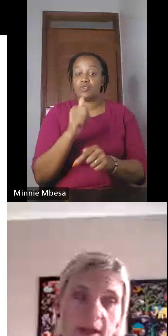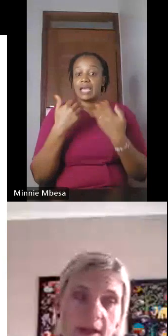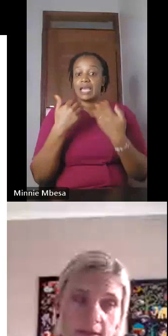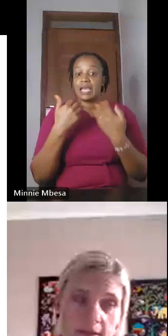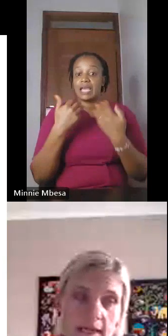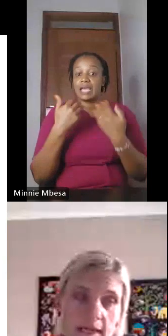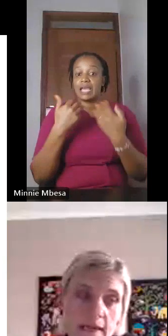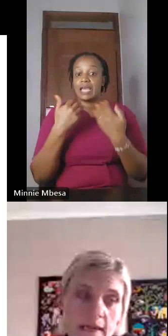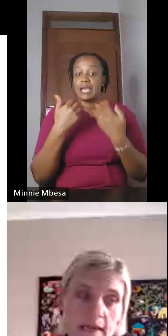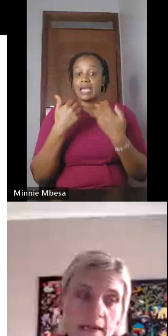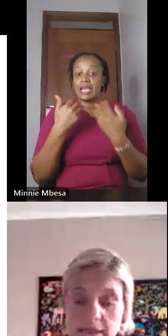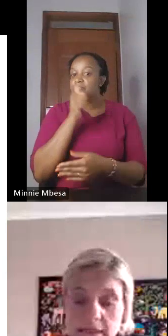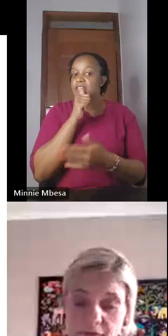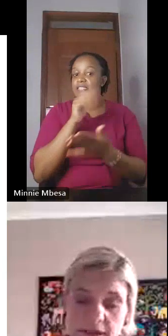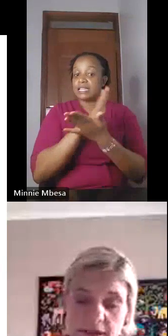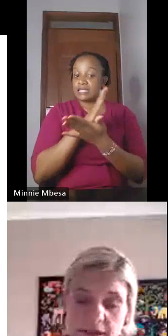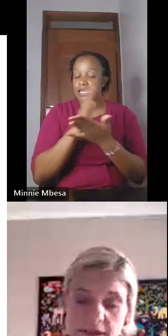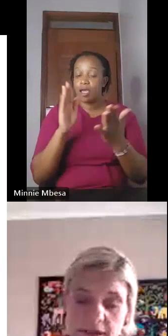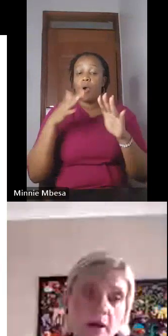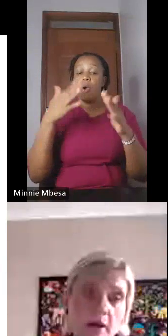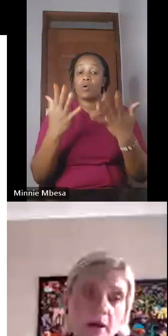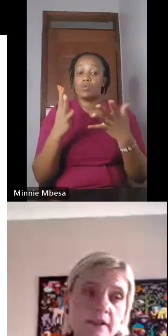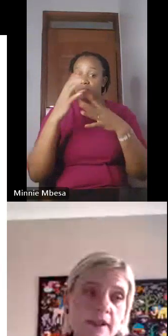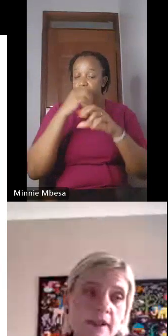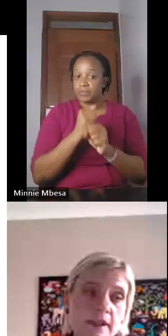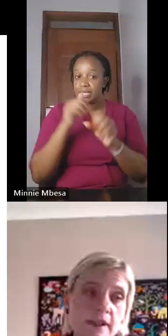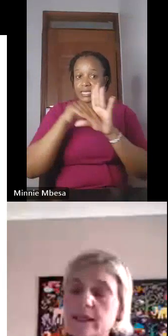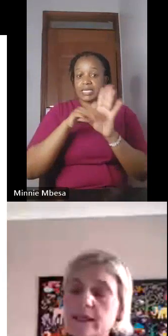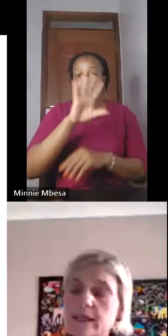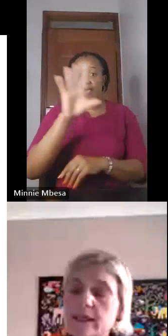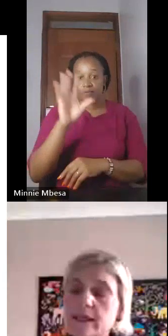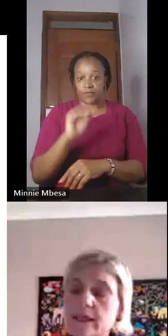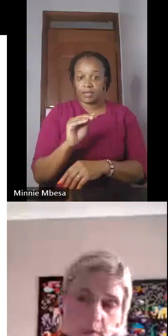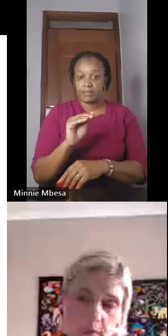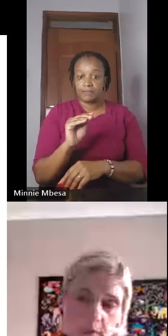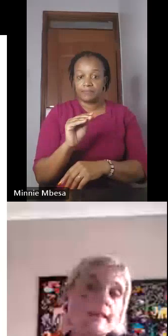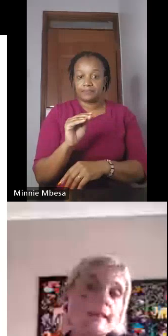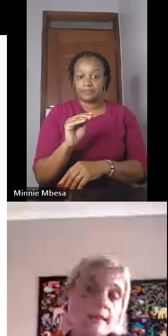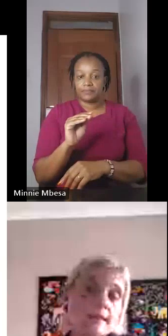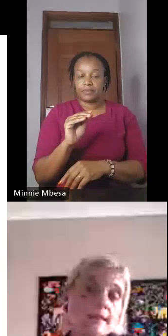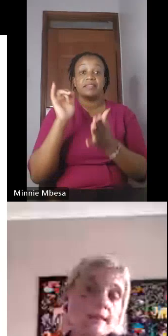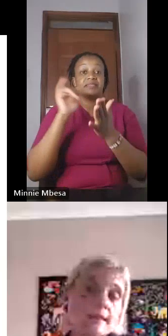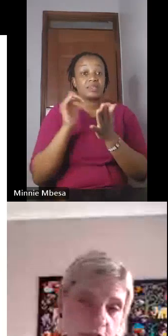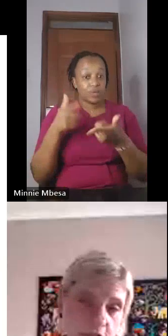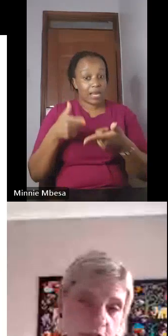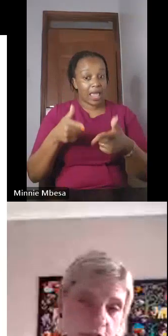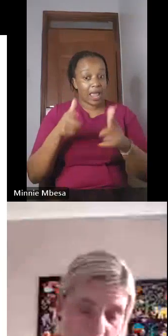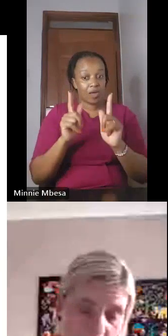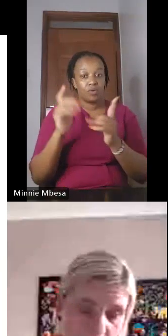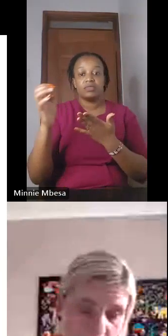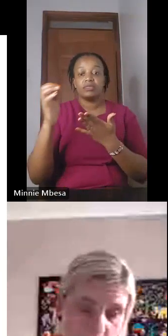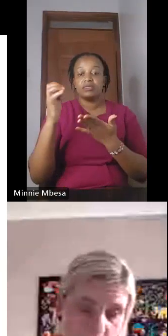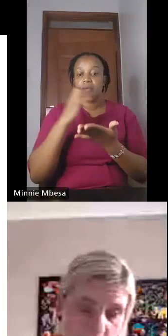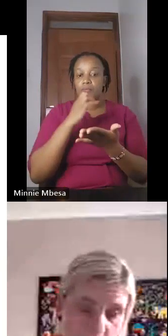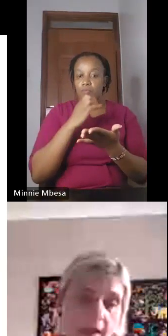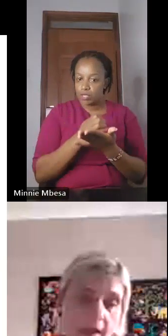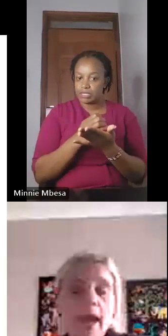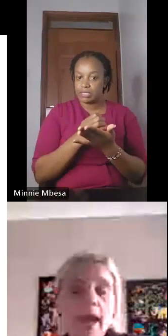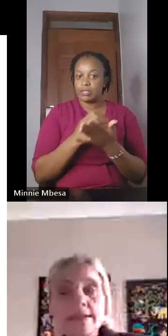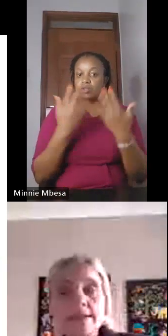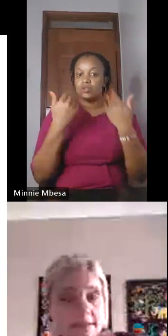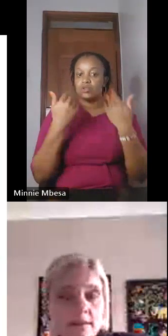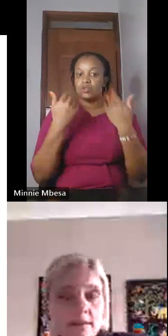organizations in Africa, I beg your pardon, that will allow their employees to take 2 years leave of